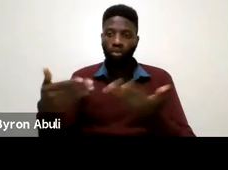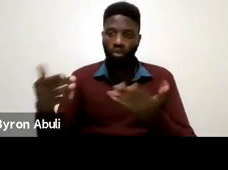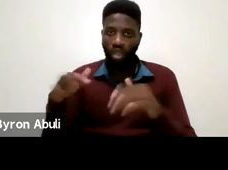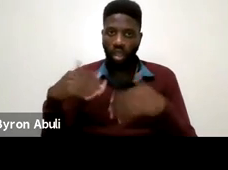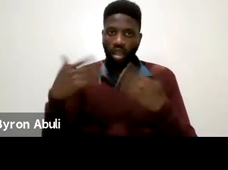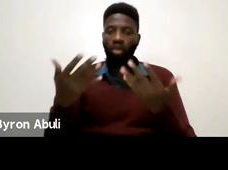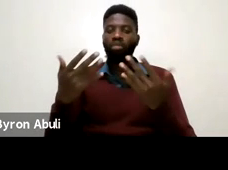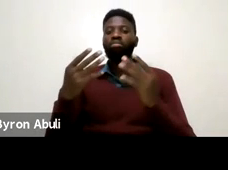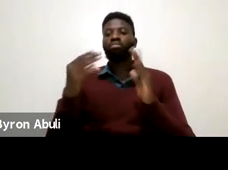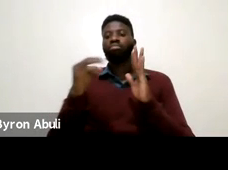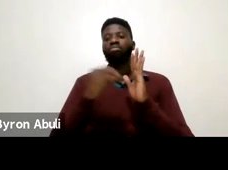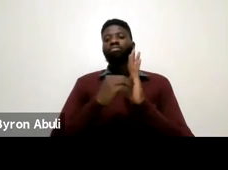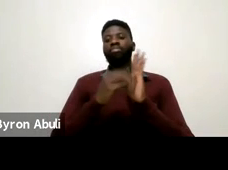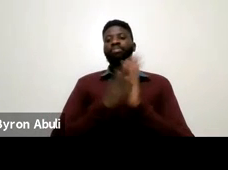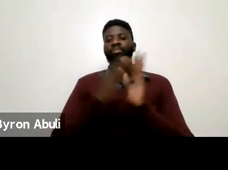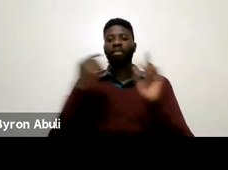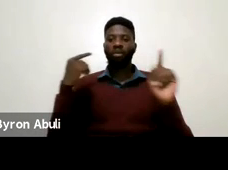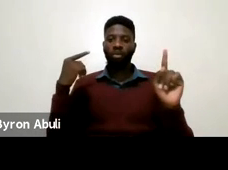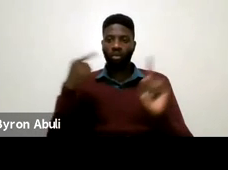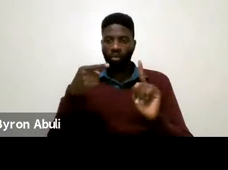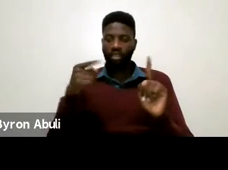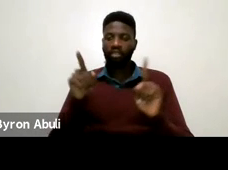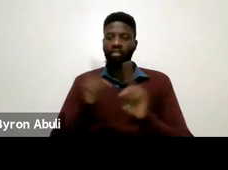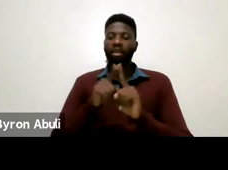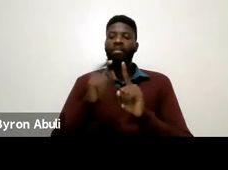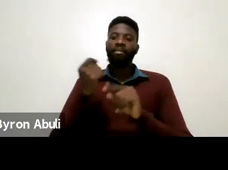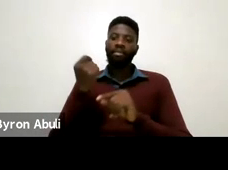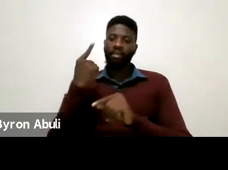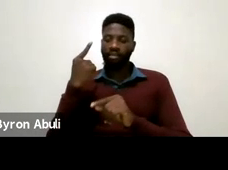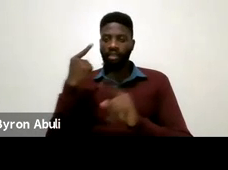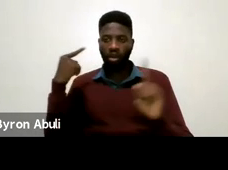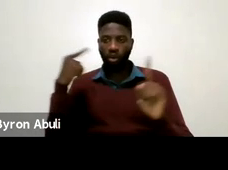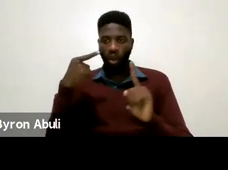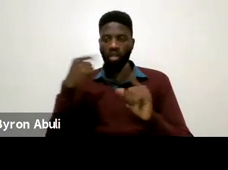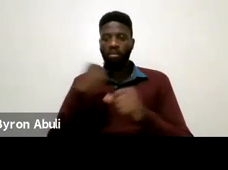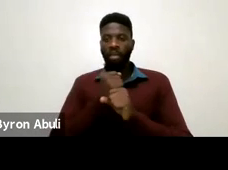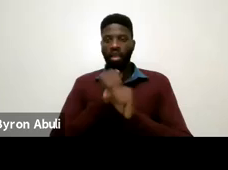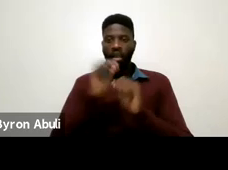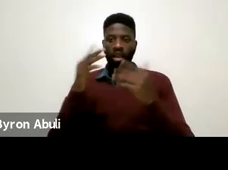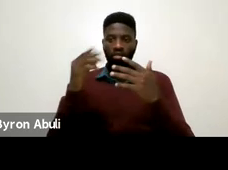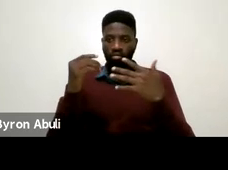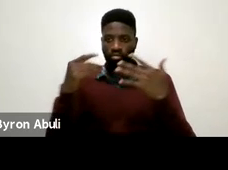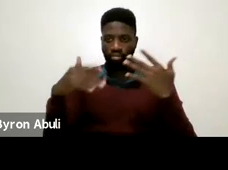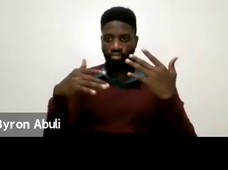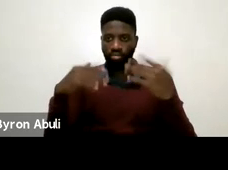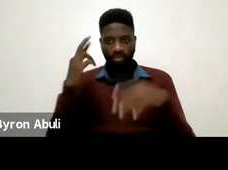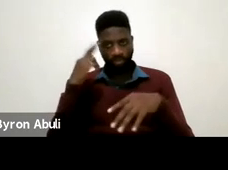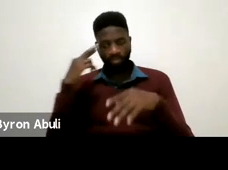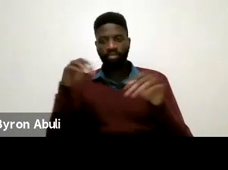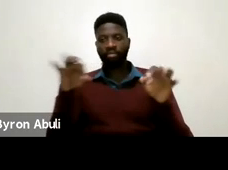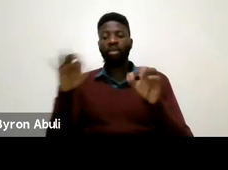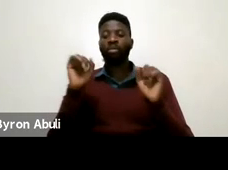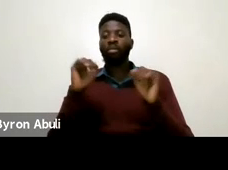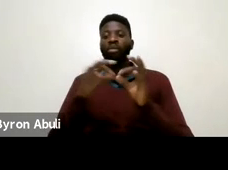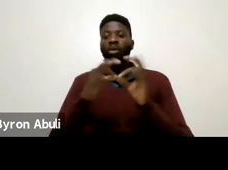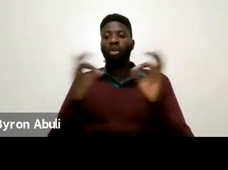also have some underlying basics around the setting of the goals and all that. Remember, I mentioned there could be long-term goals and